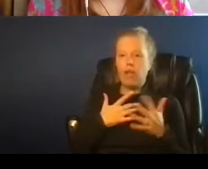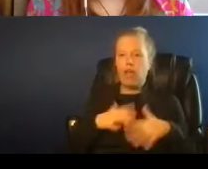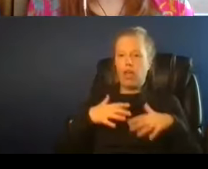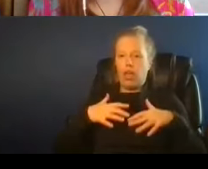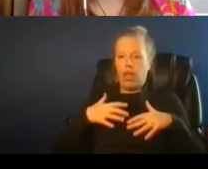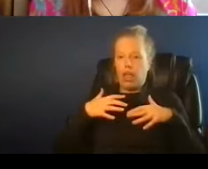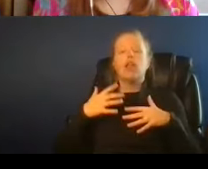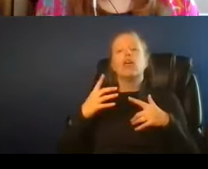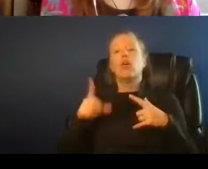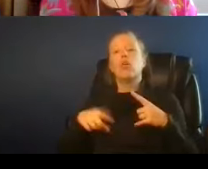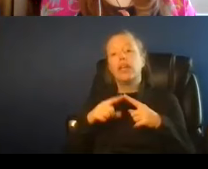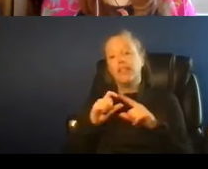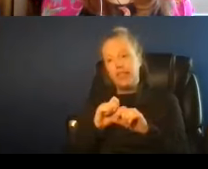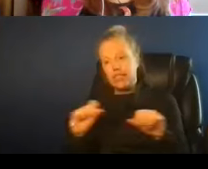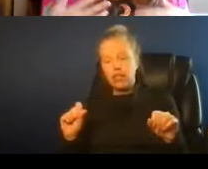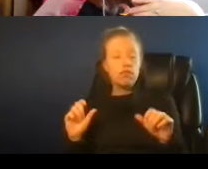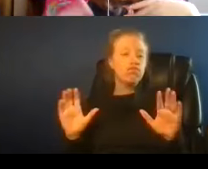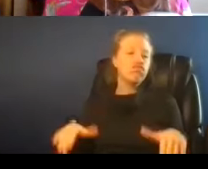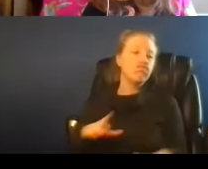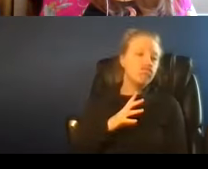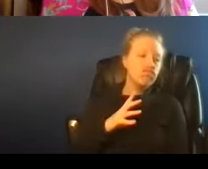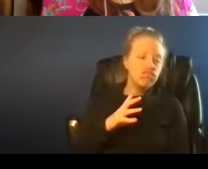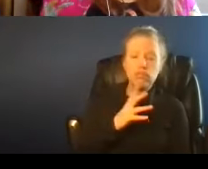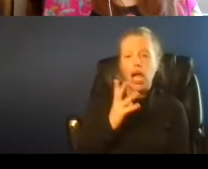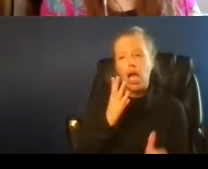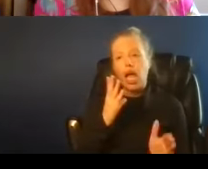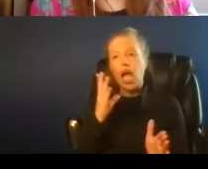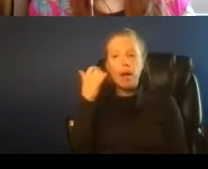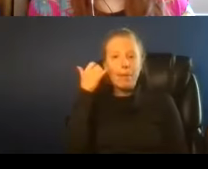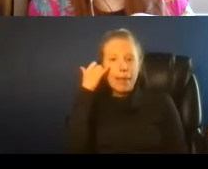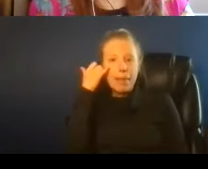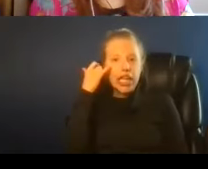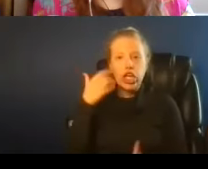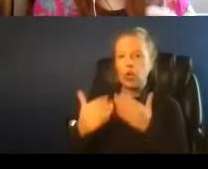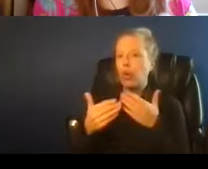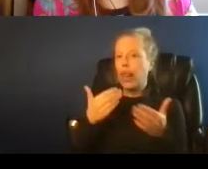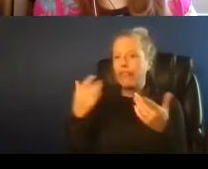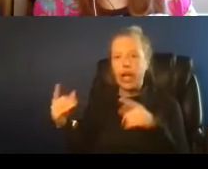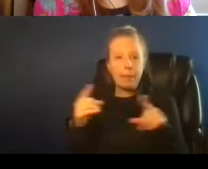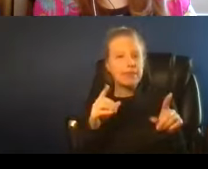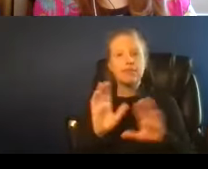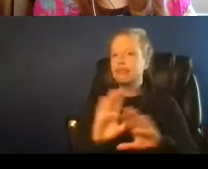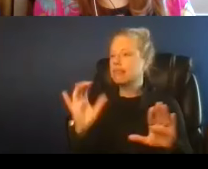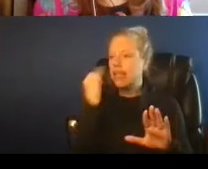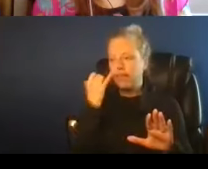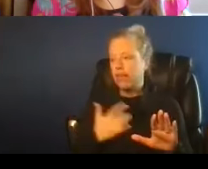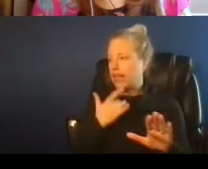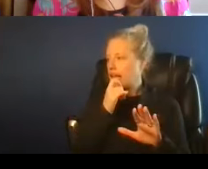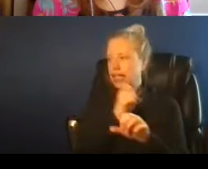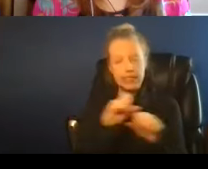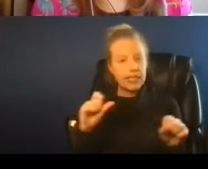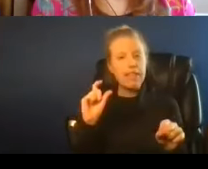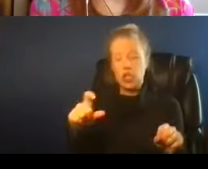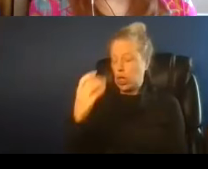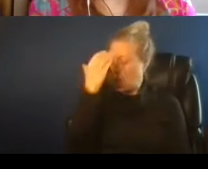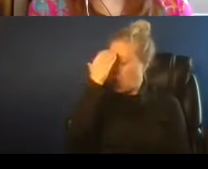when you're feeling safe, you might just say, "Oh yeah, I'll play it by ear. Whatever happens, happens." No, if you are feeling unsafe, you need to know